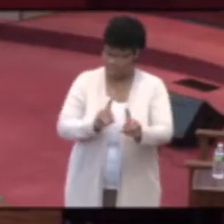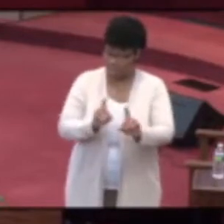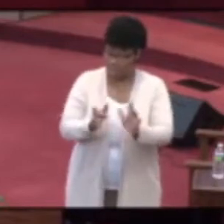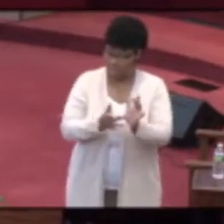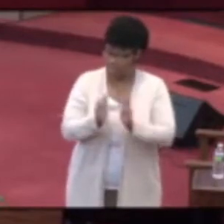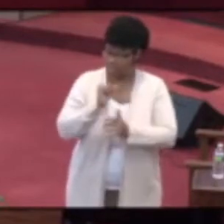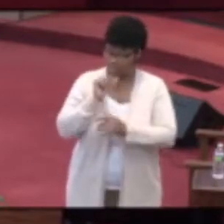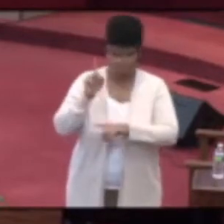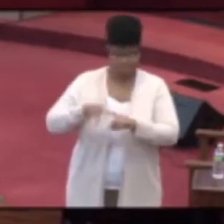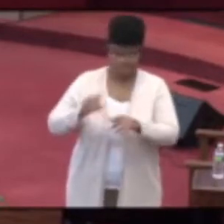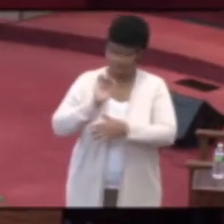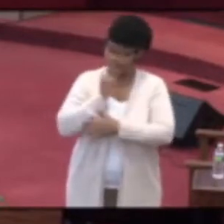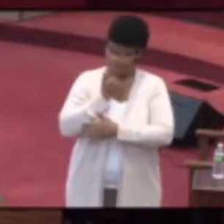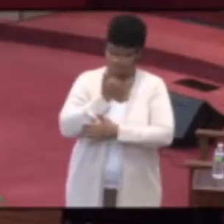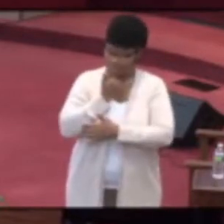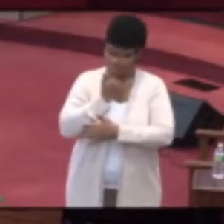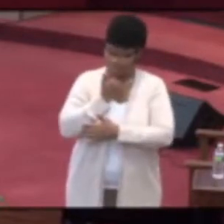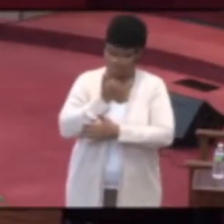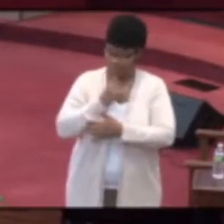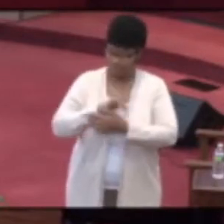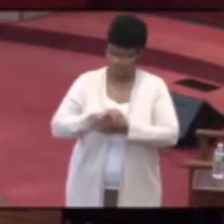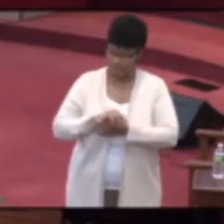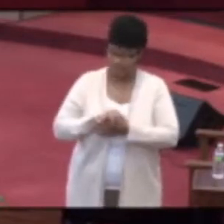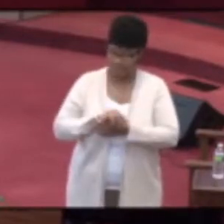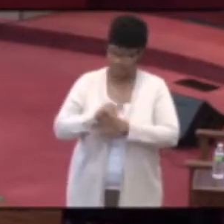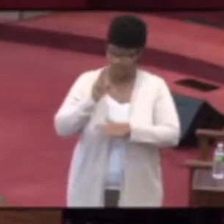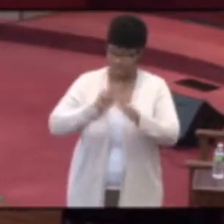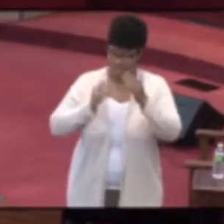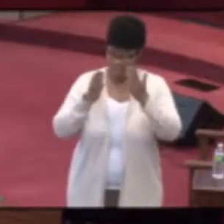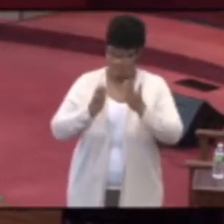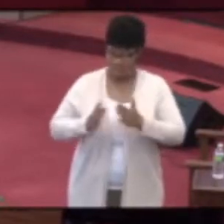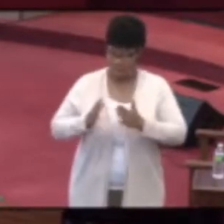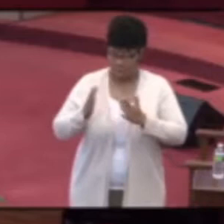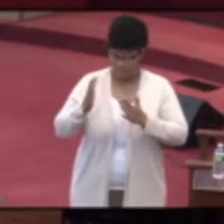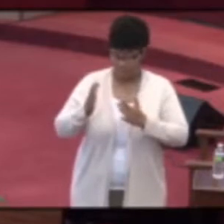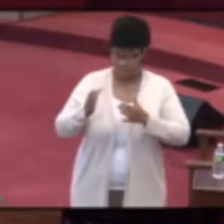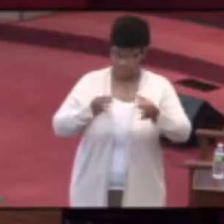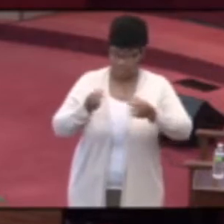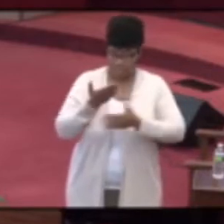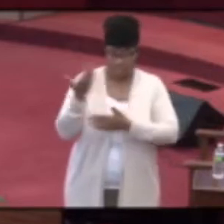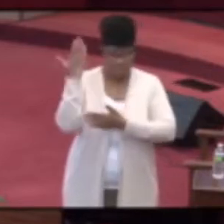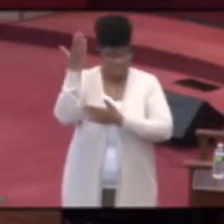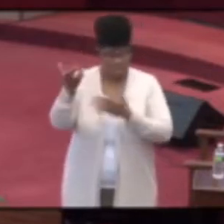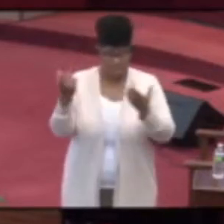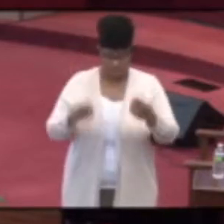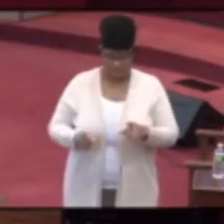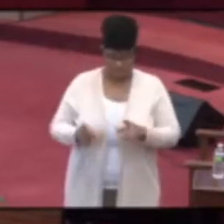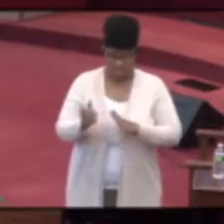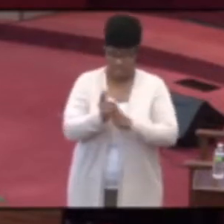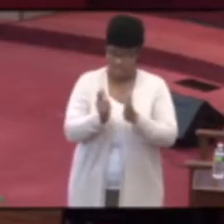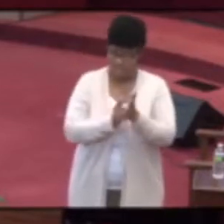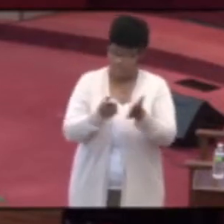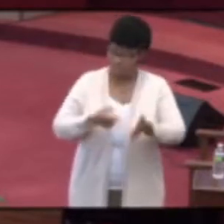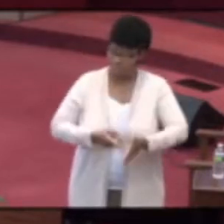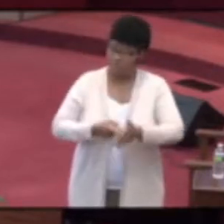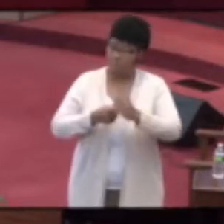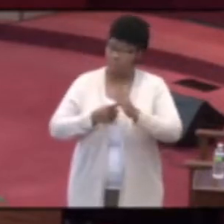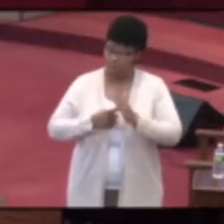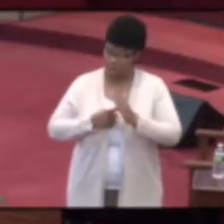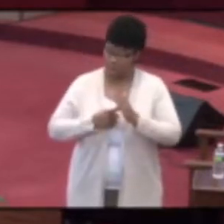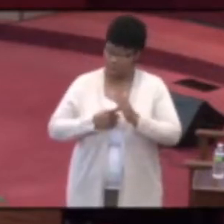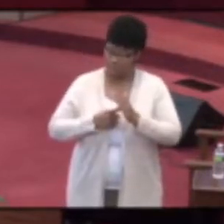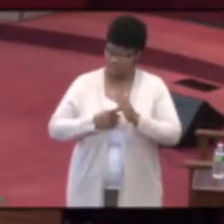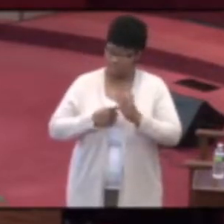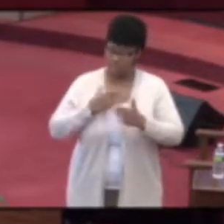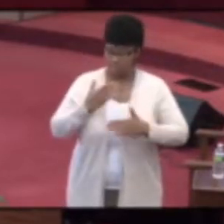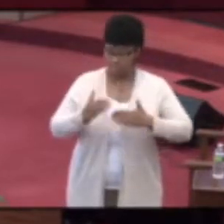could not make a mistake. The prophets had foretold of things that must happen. The law required a certain